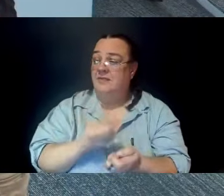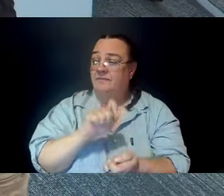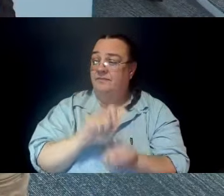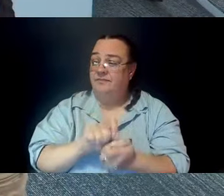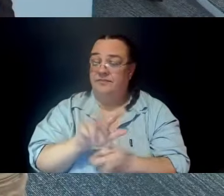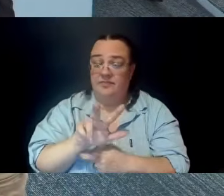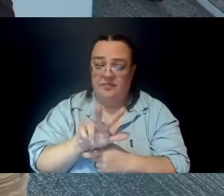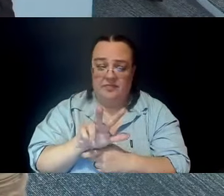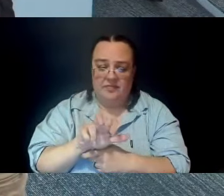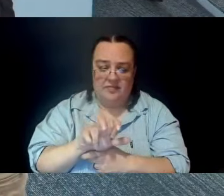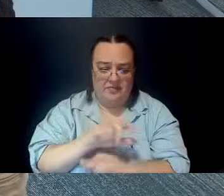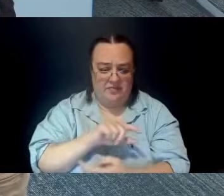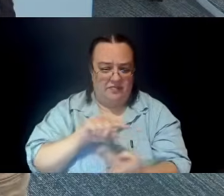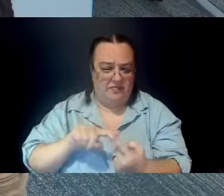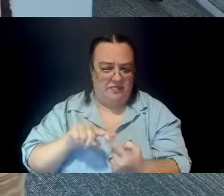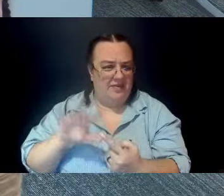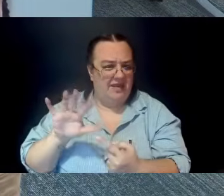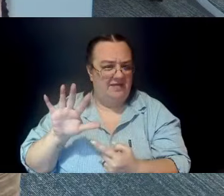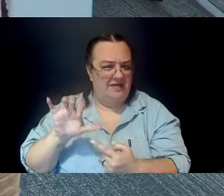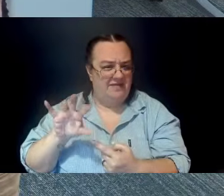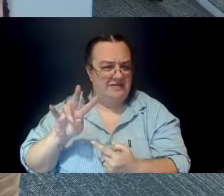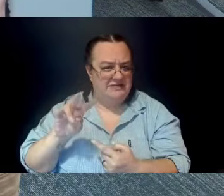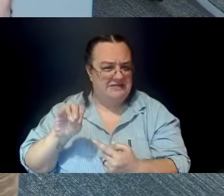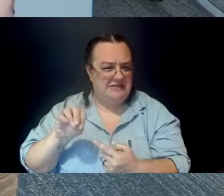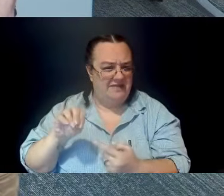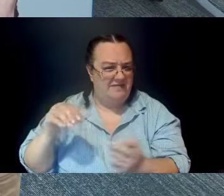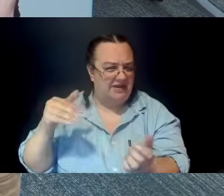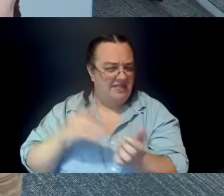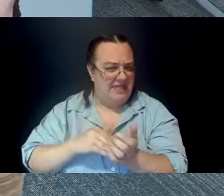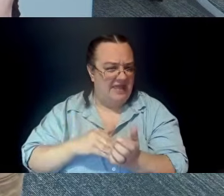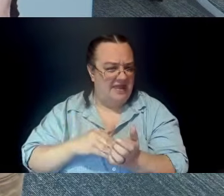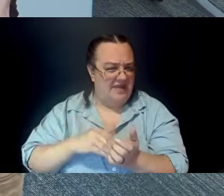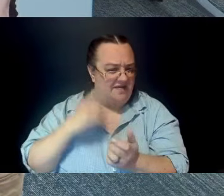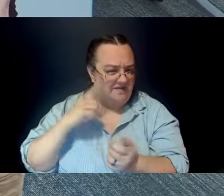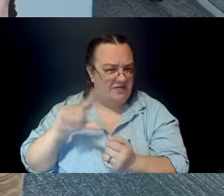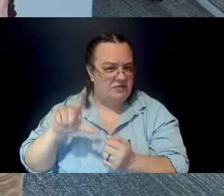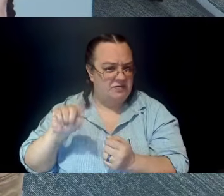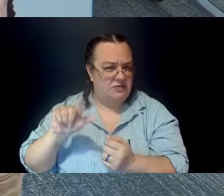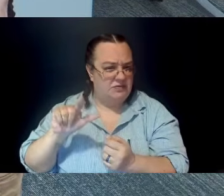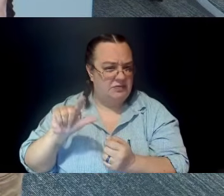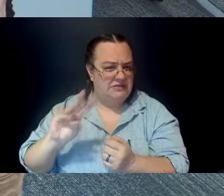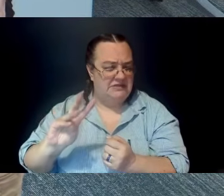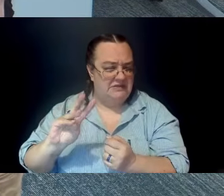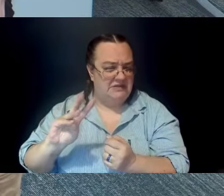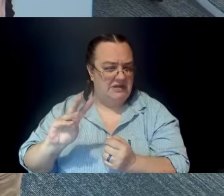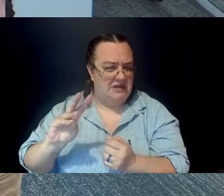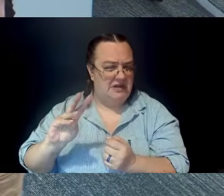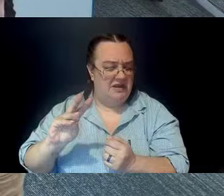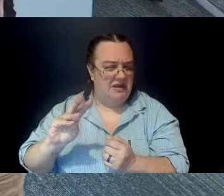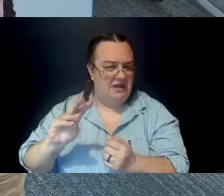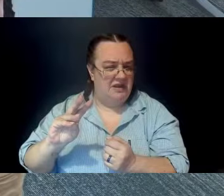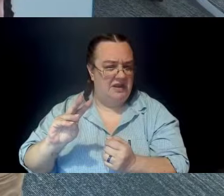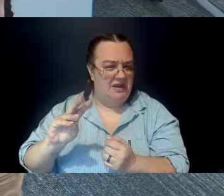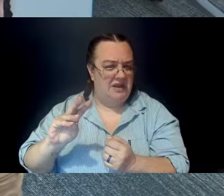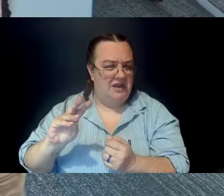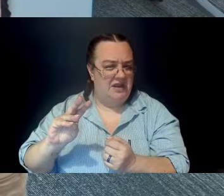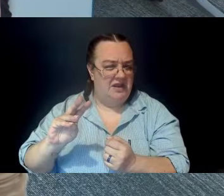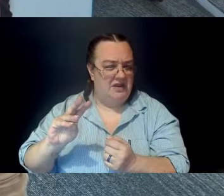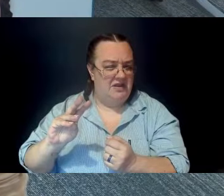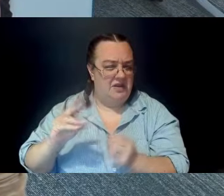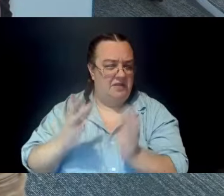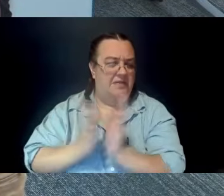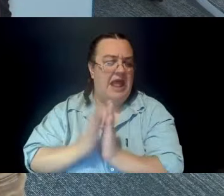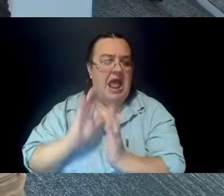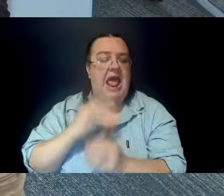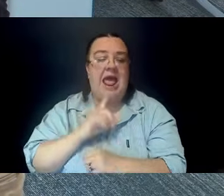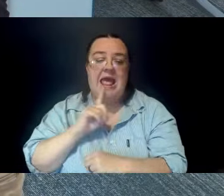what 570 what thousand for 2026? I'll ask for exact figures, please.